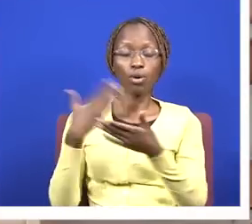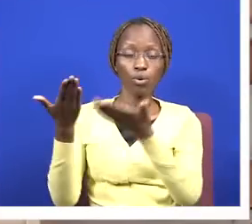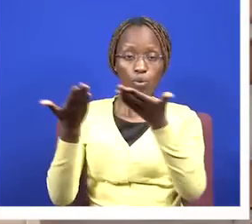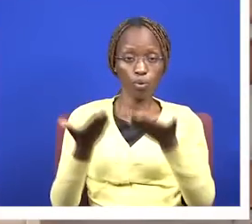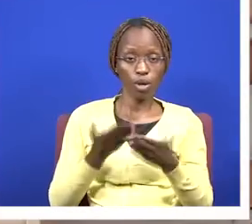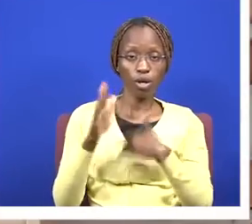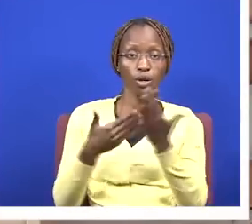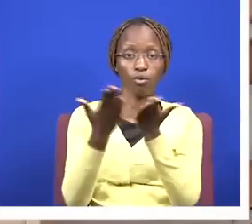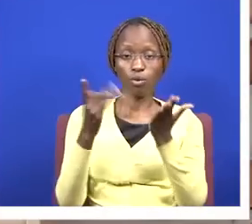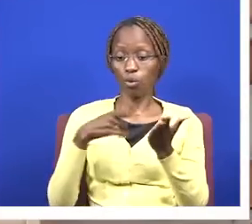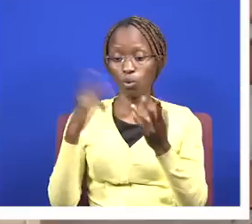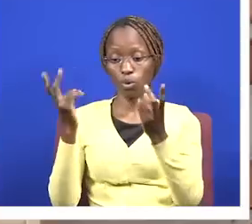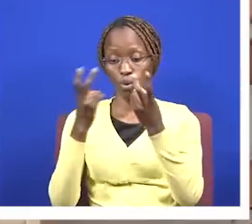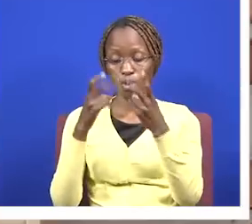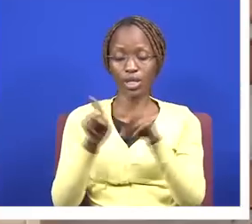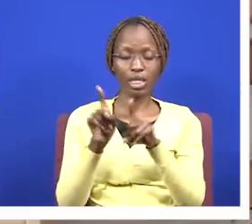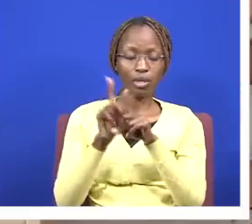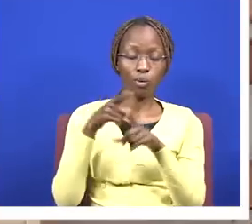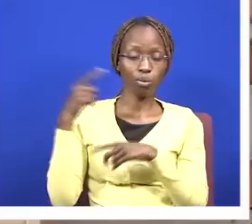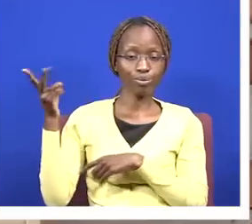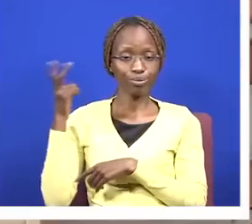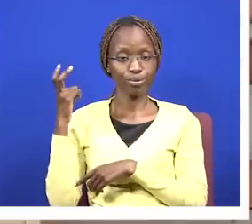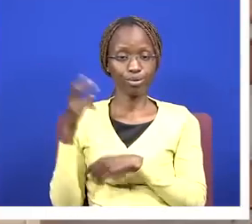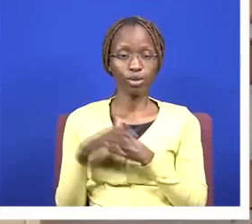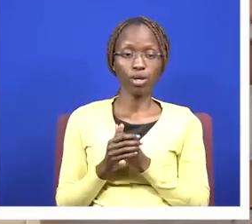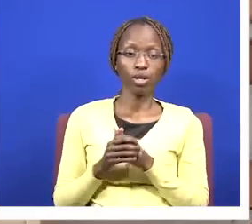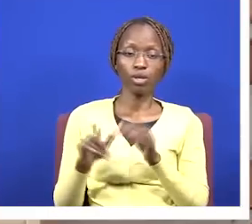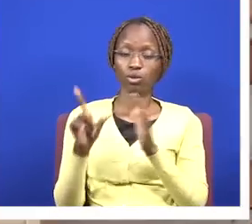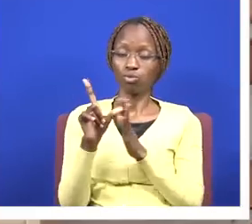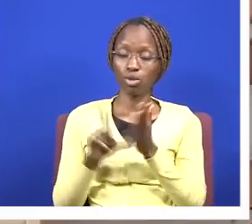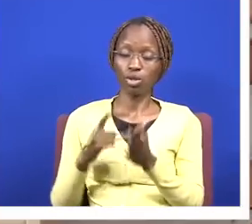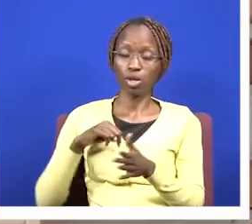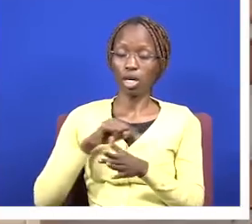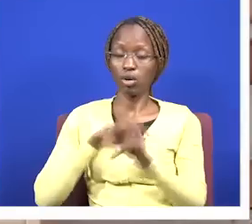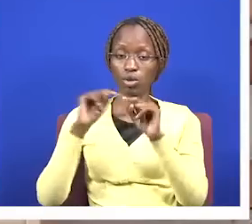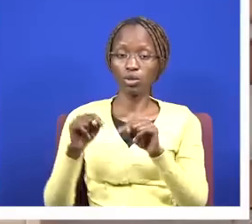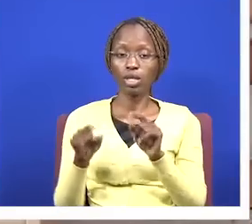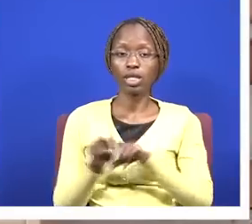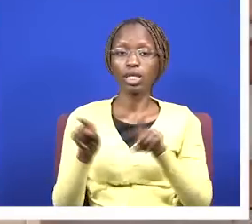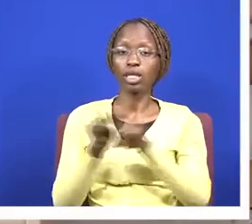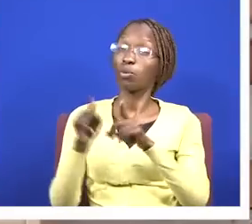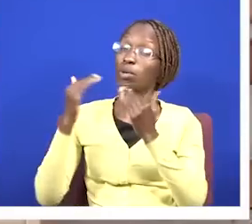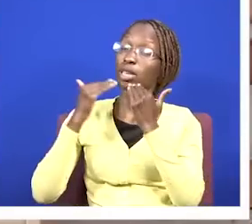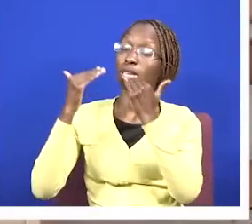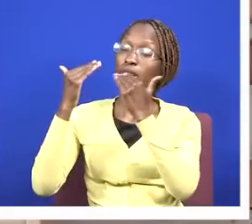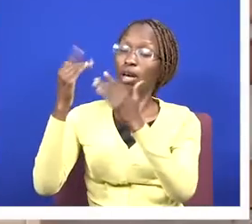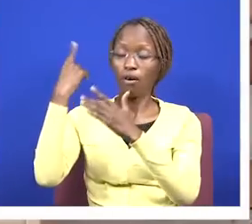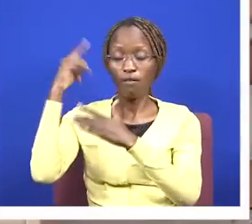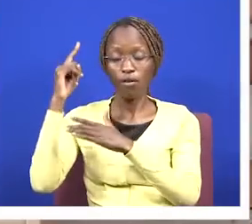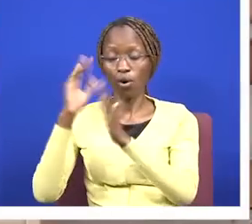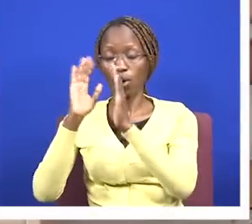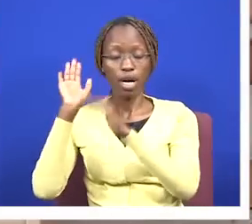are watching and those who are listening in to our lesson today. We also thank God for hearing our